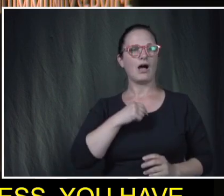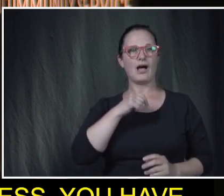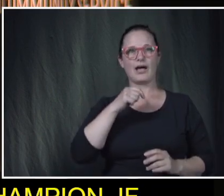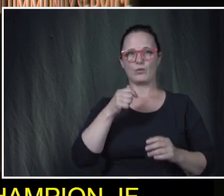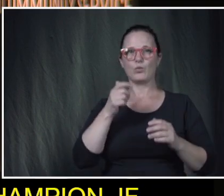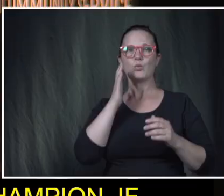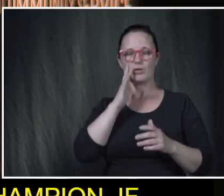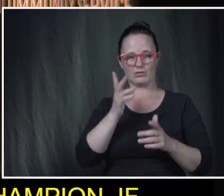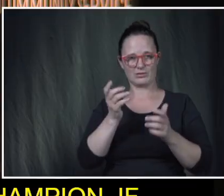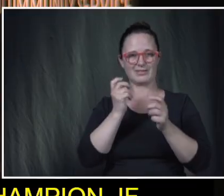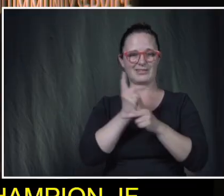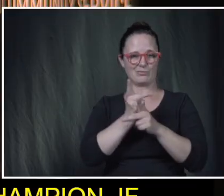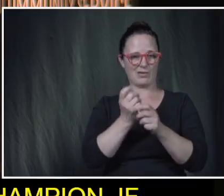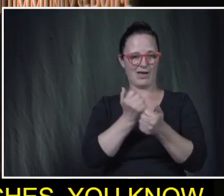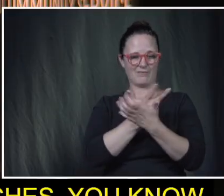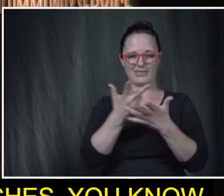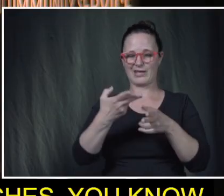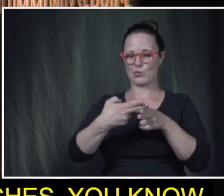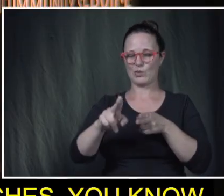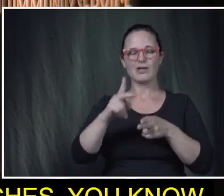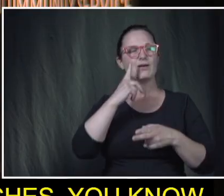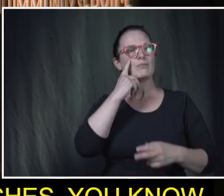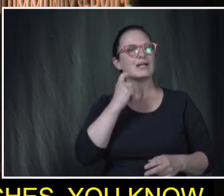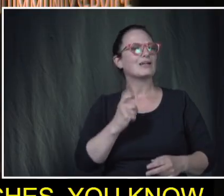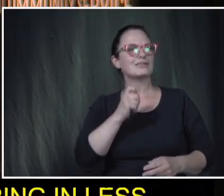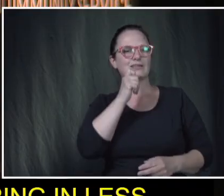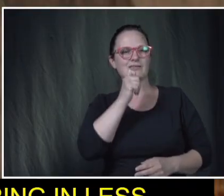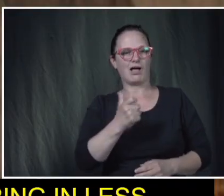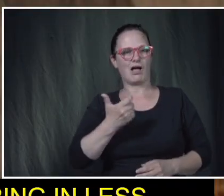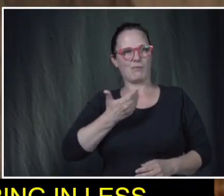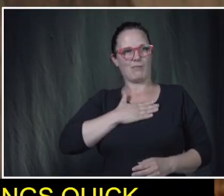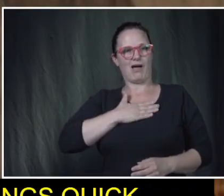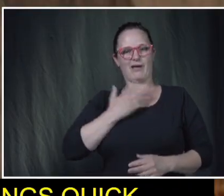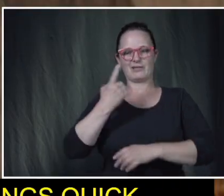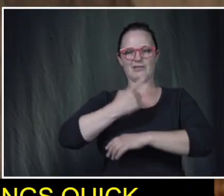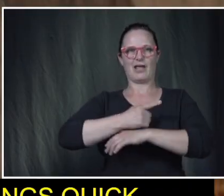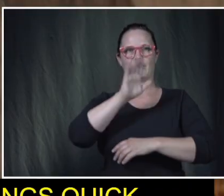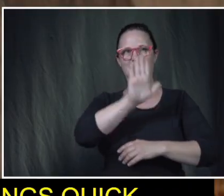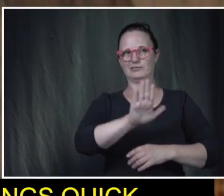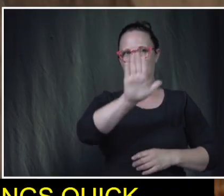today because today is not about me, it's about you.